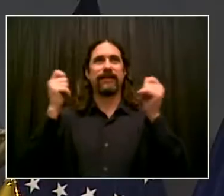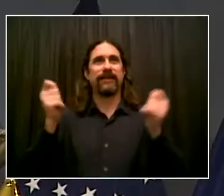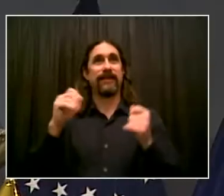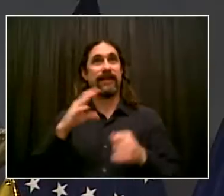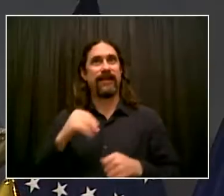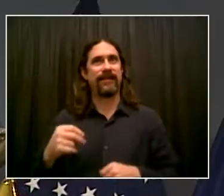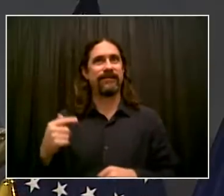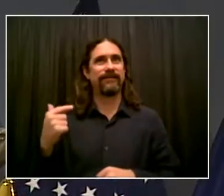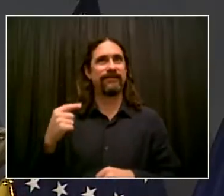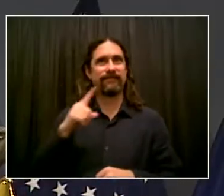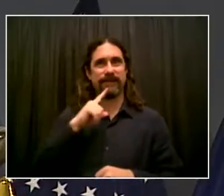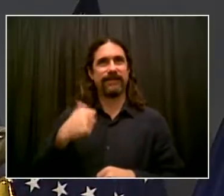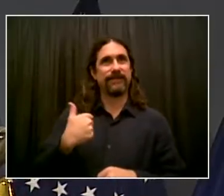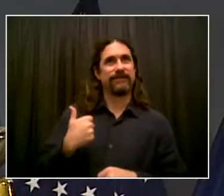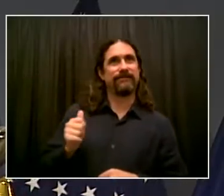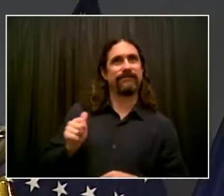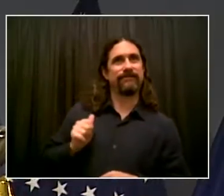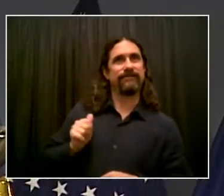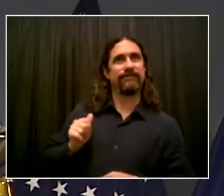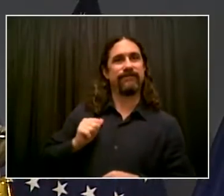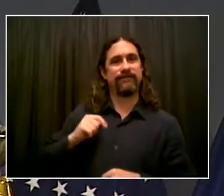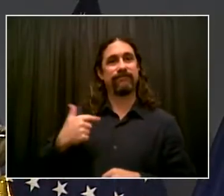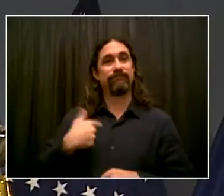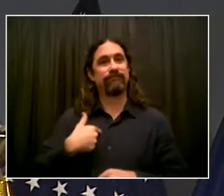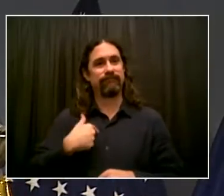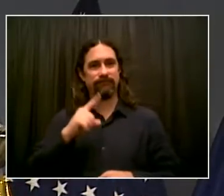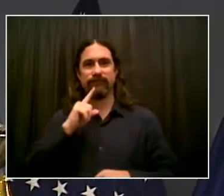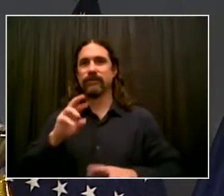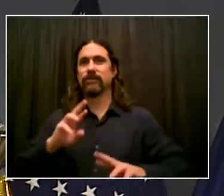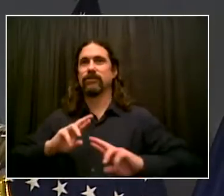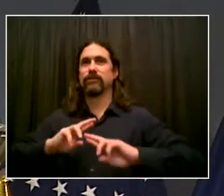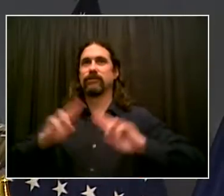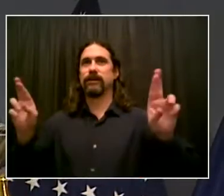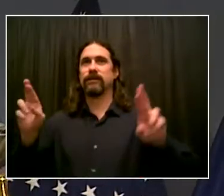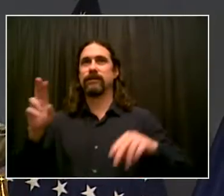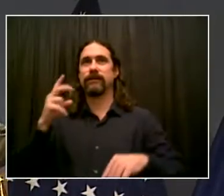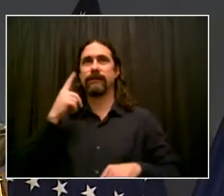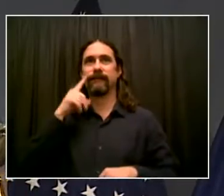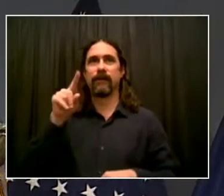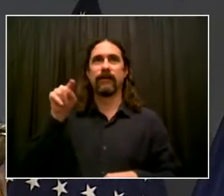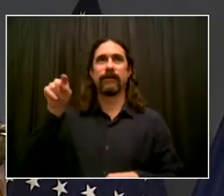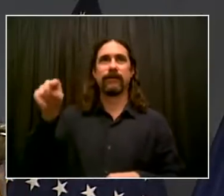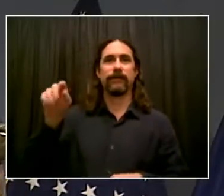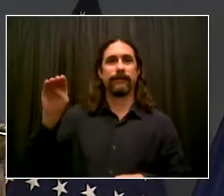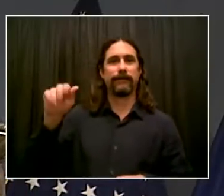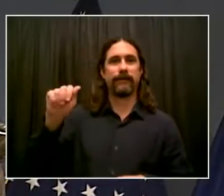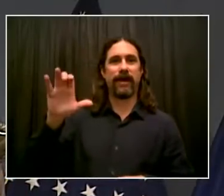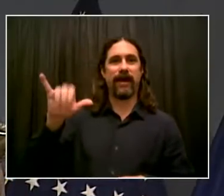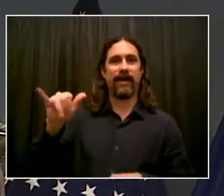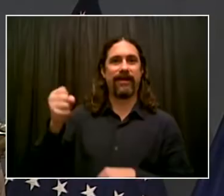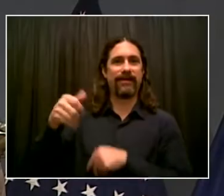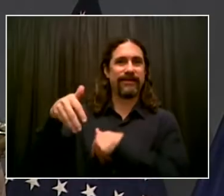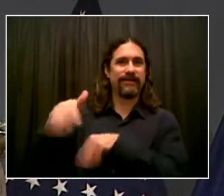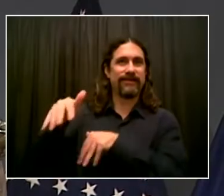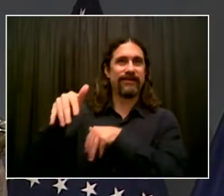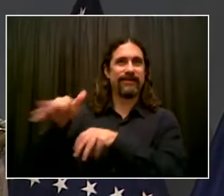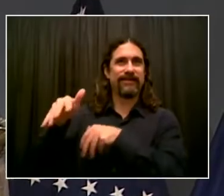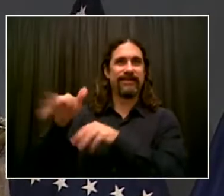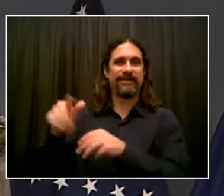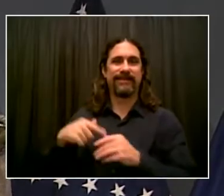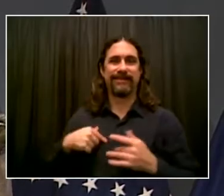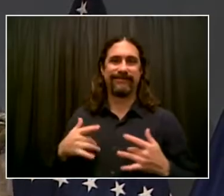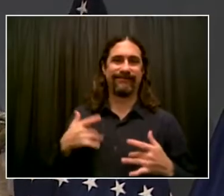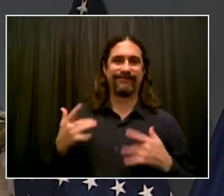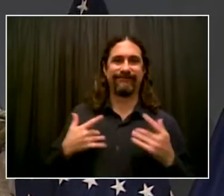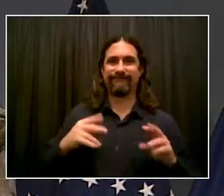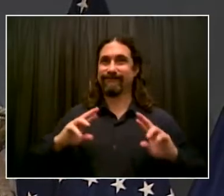we are ready for the Macy's Thanksgiving Parade. Now, everybody, the parade is amazing